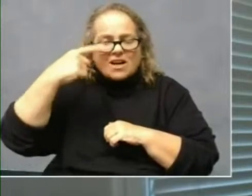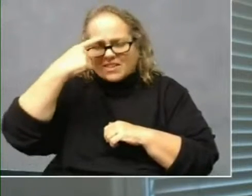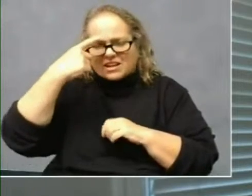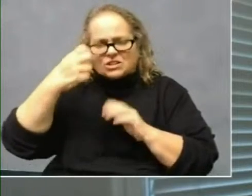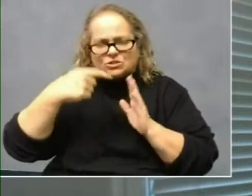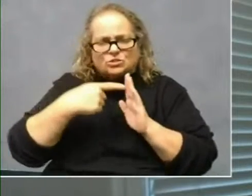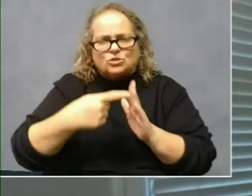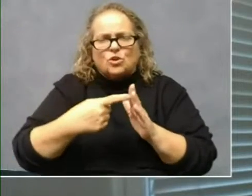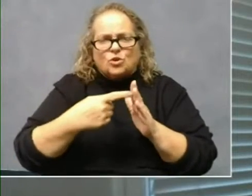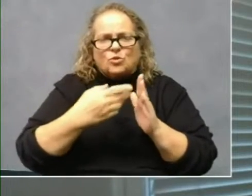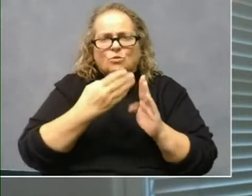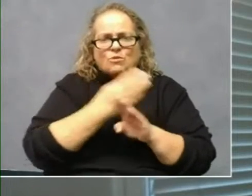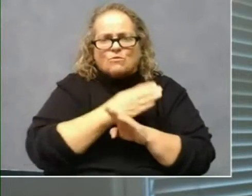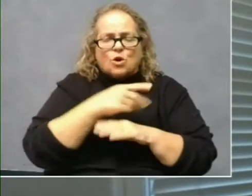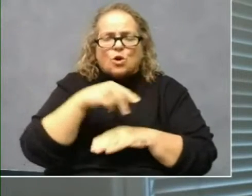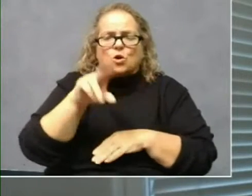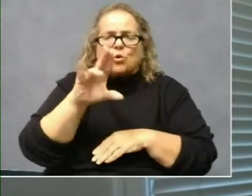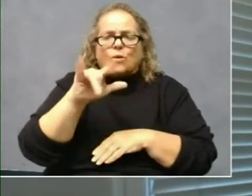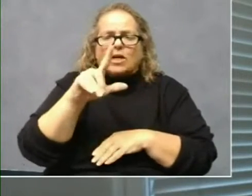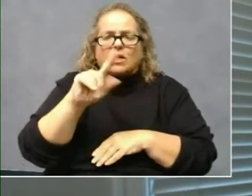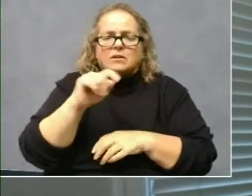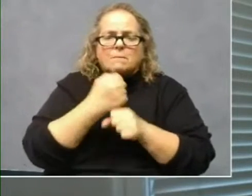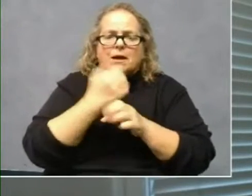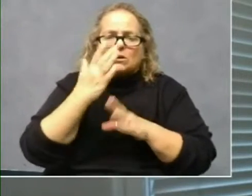the quilt makers in Berea,